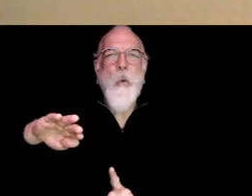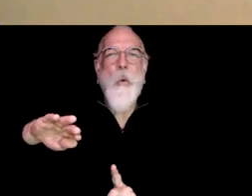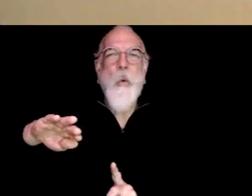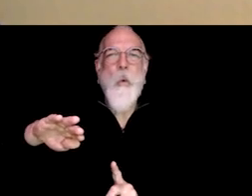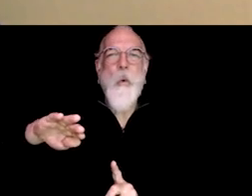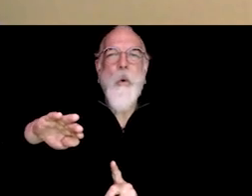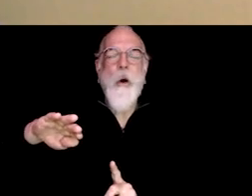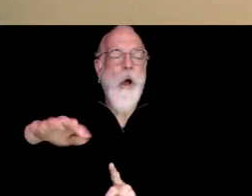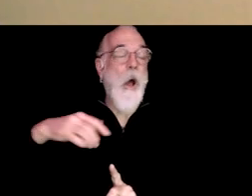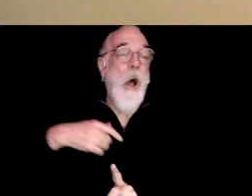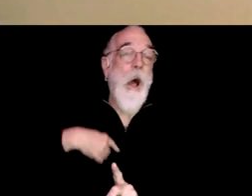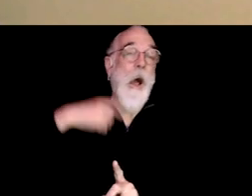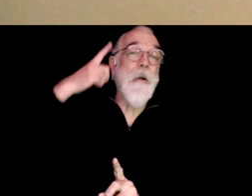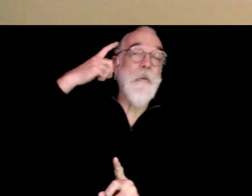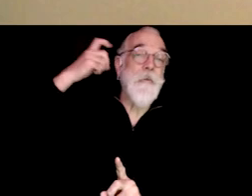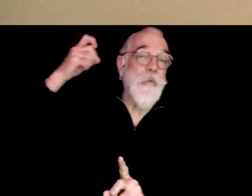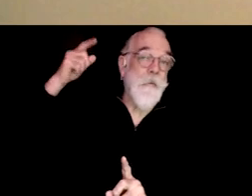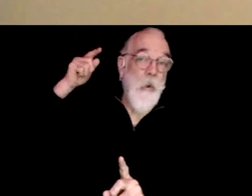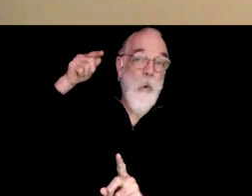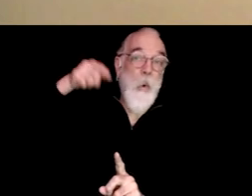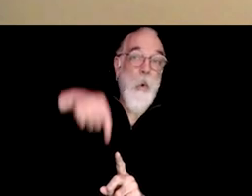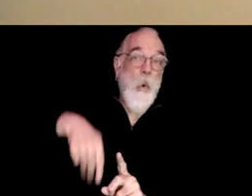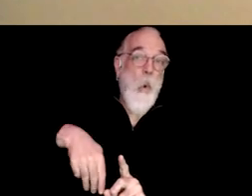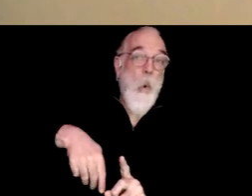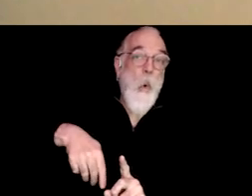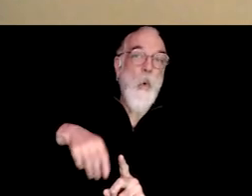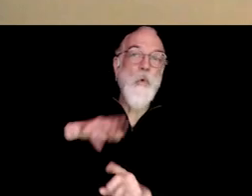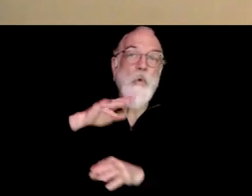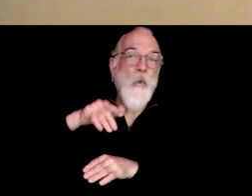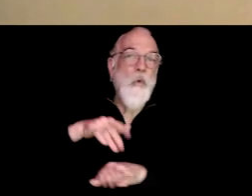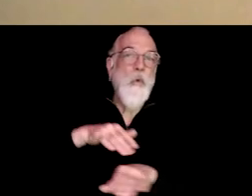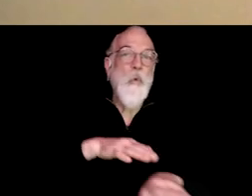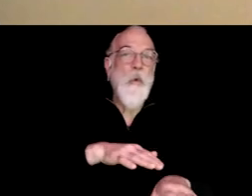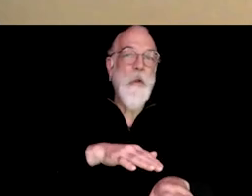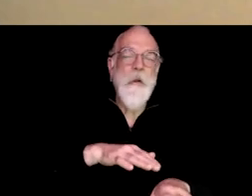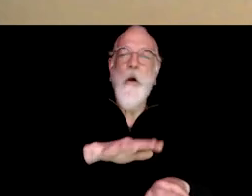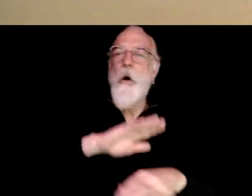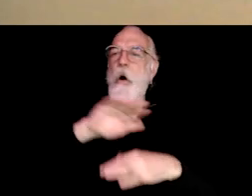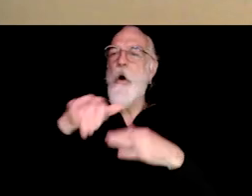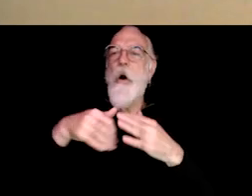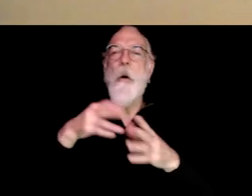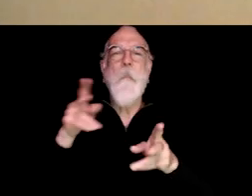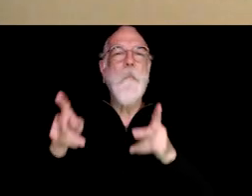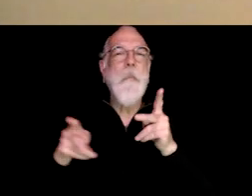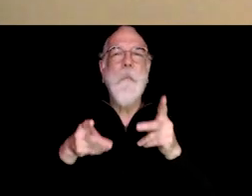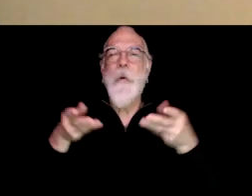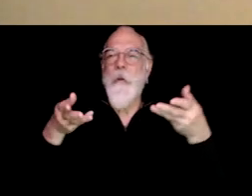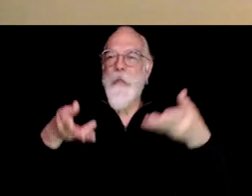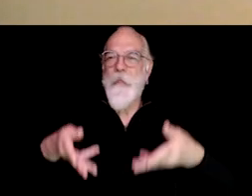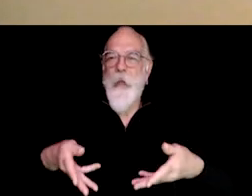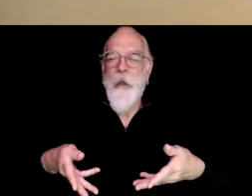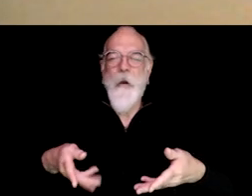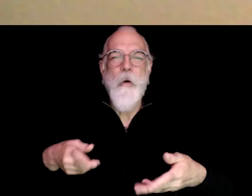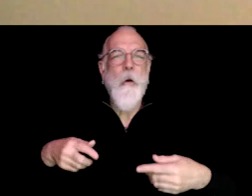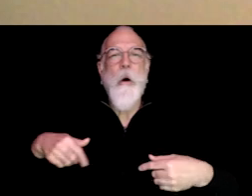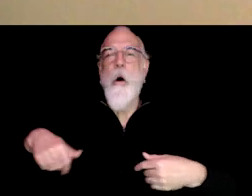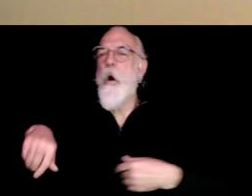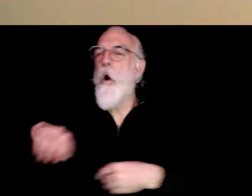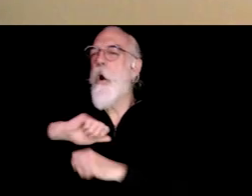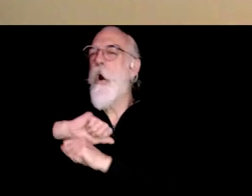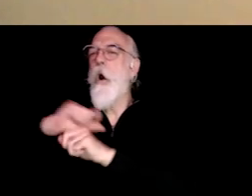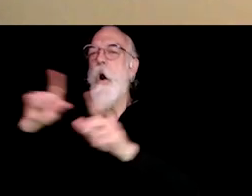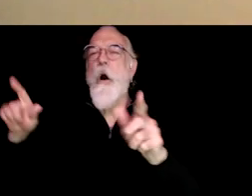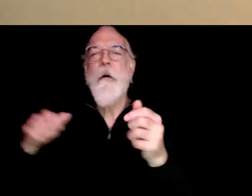bed, each human creation still present, also loving the stones I